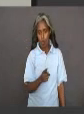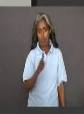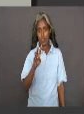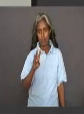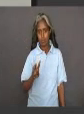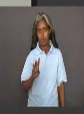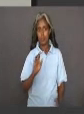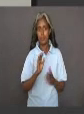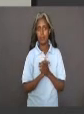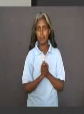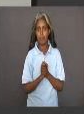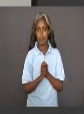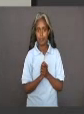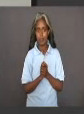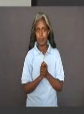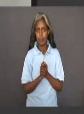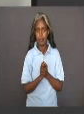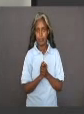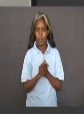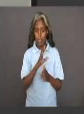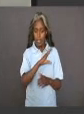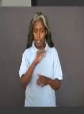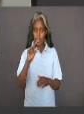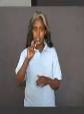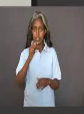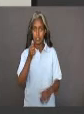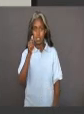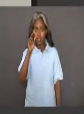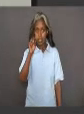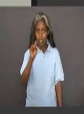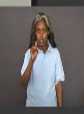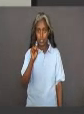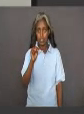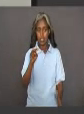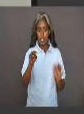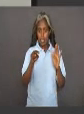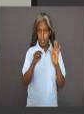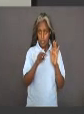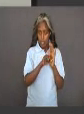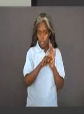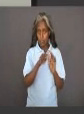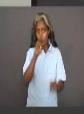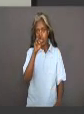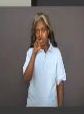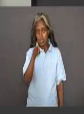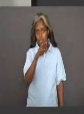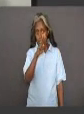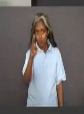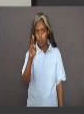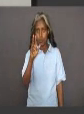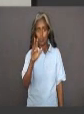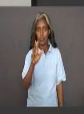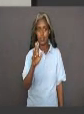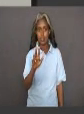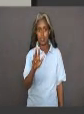over 2. And the tangent is negative the square root of